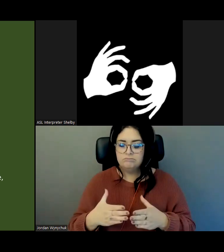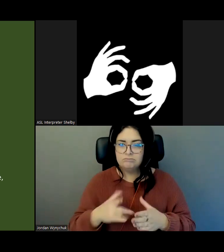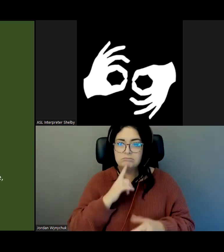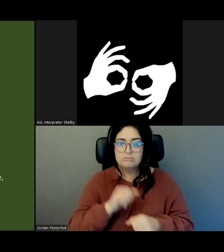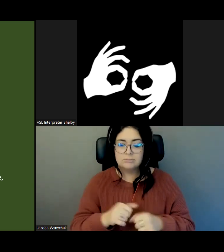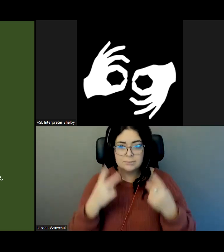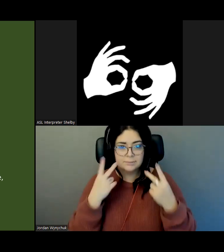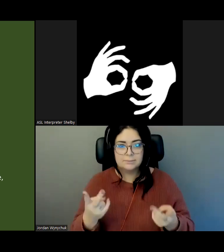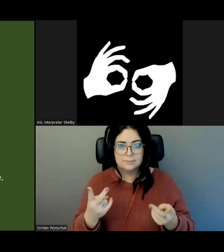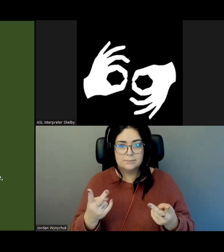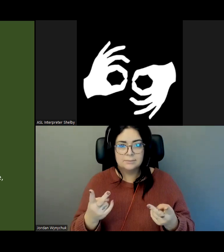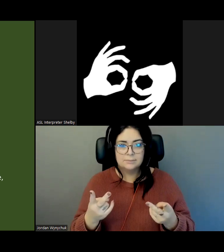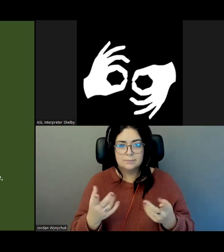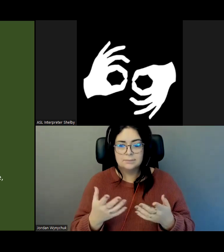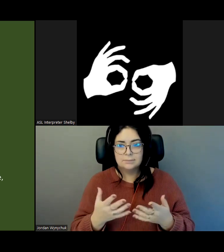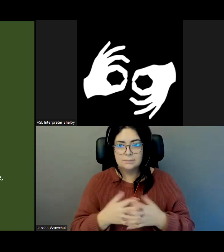visible.